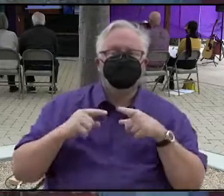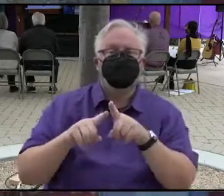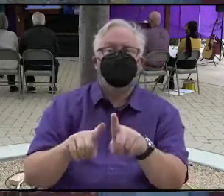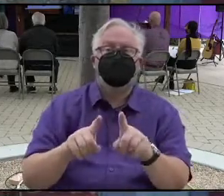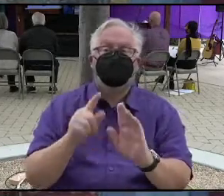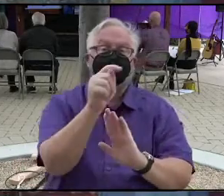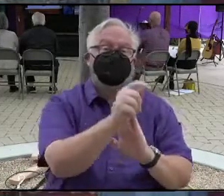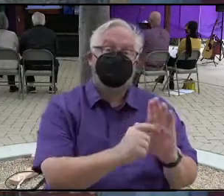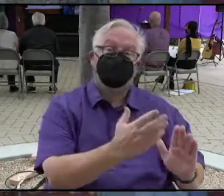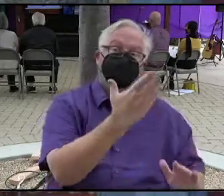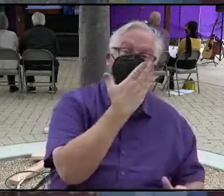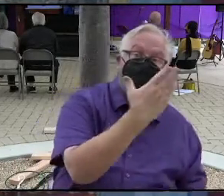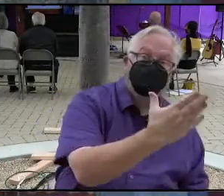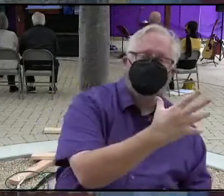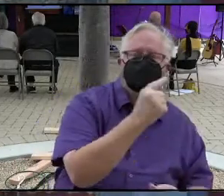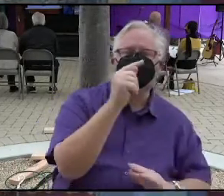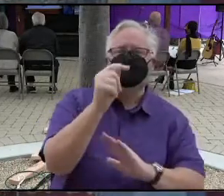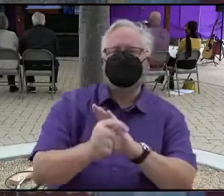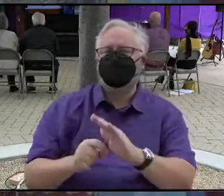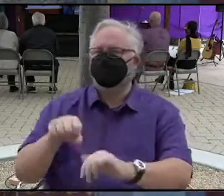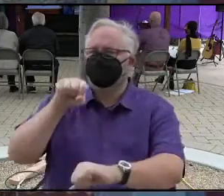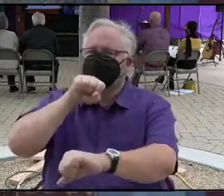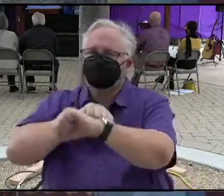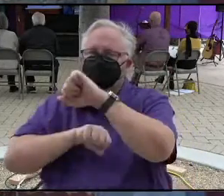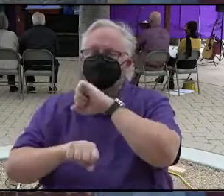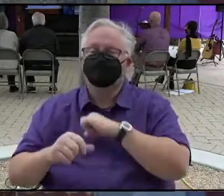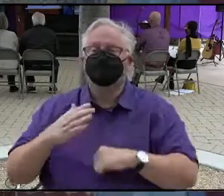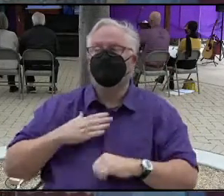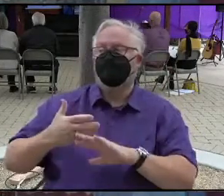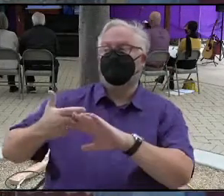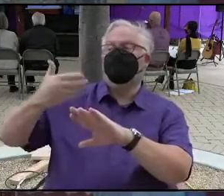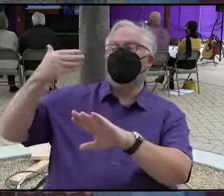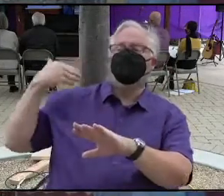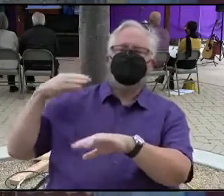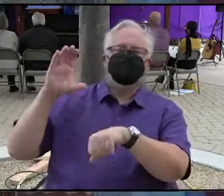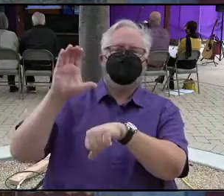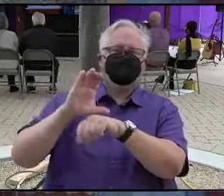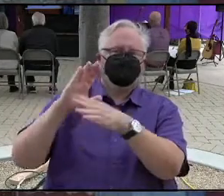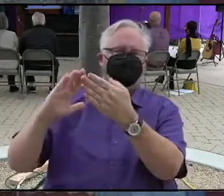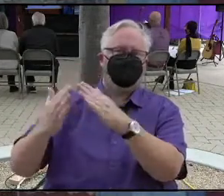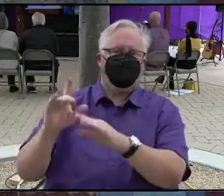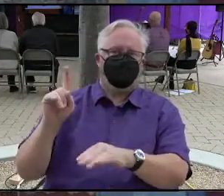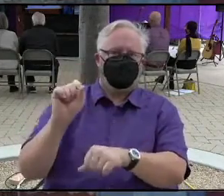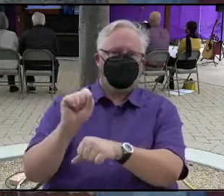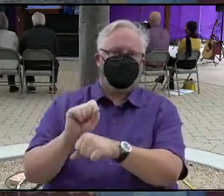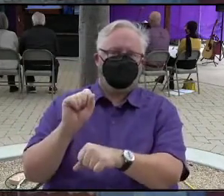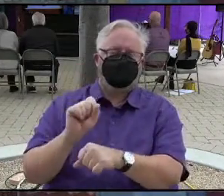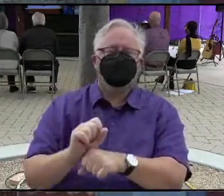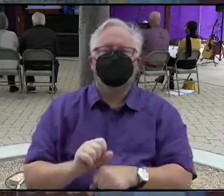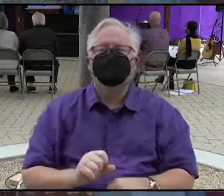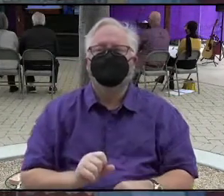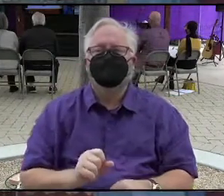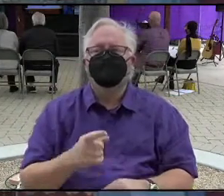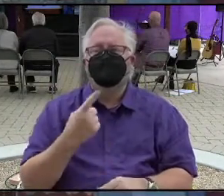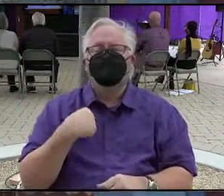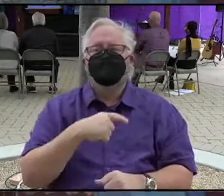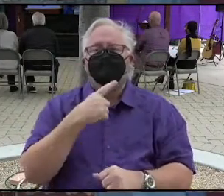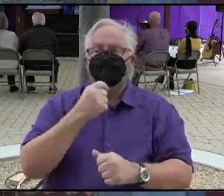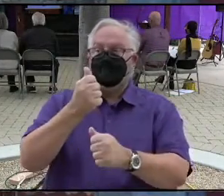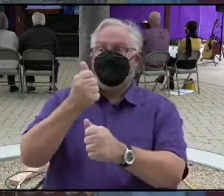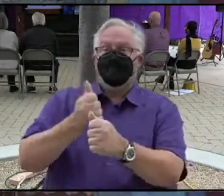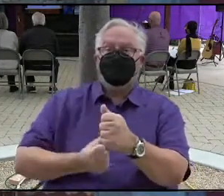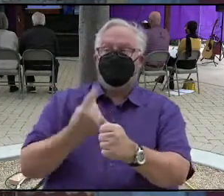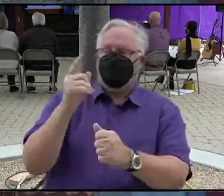times. In my former congregation, we used to say that each and every person's story was